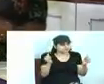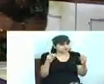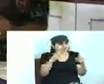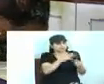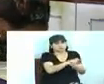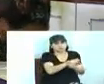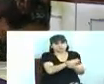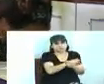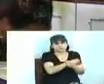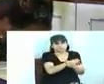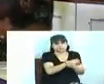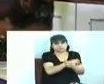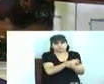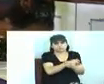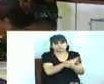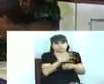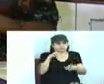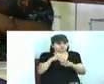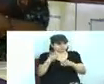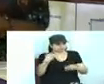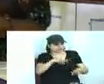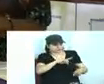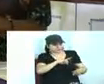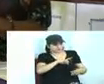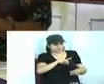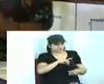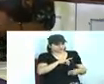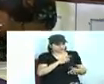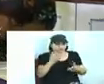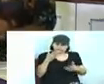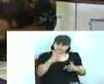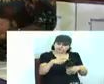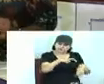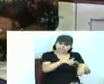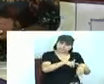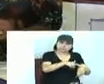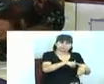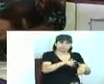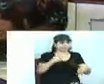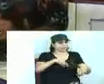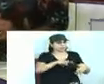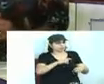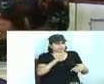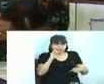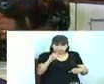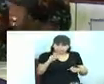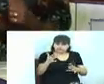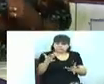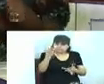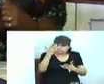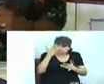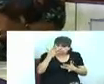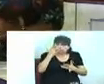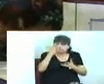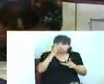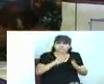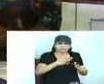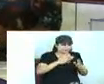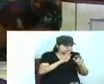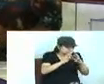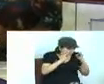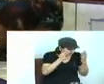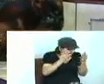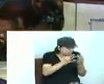power among us. Oh, there was a time that we were so sick. My family was